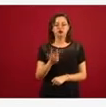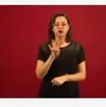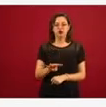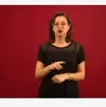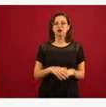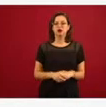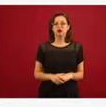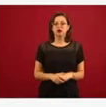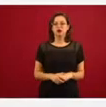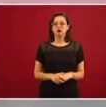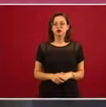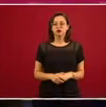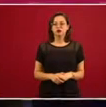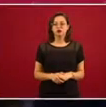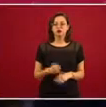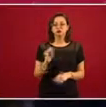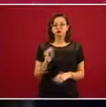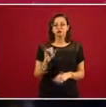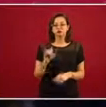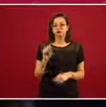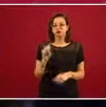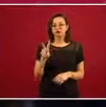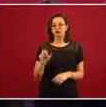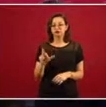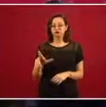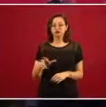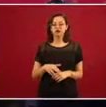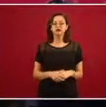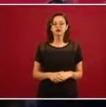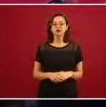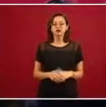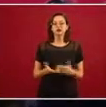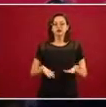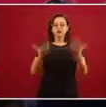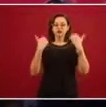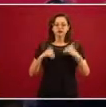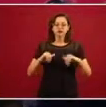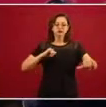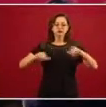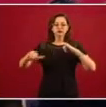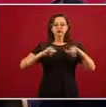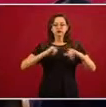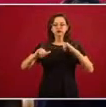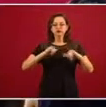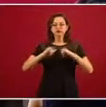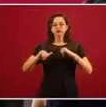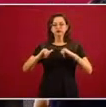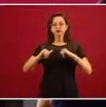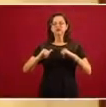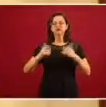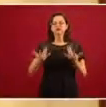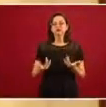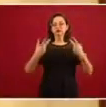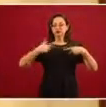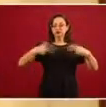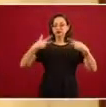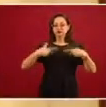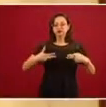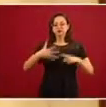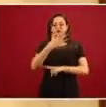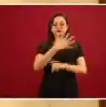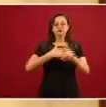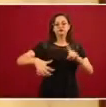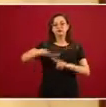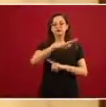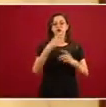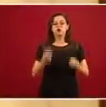by each state on the online unified database that we have for this purpose. Here we